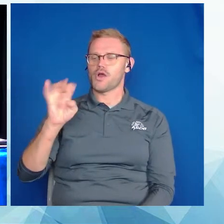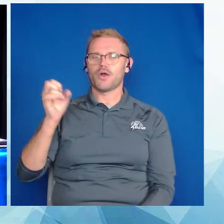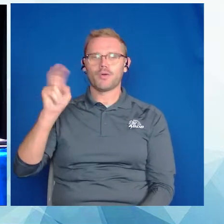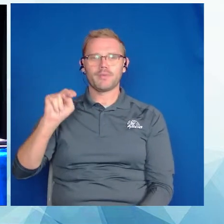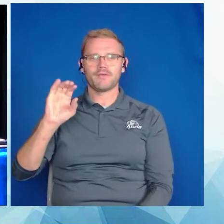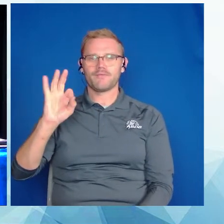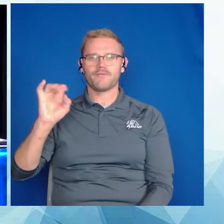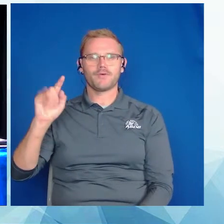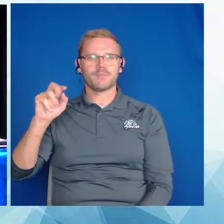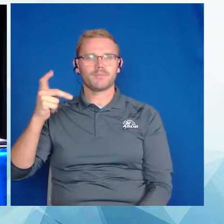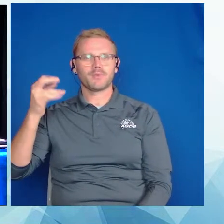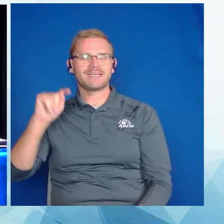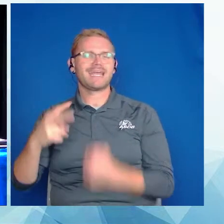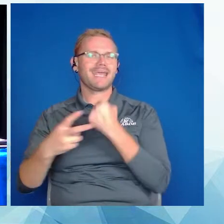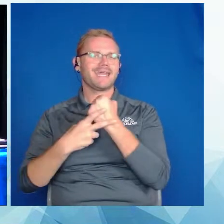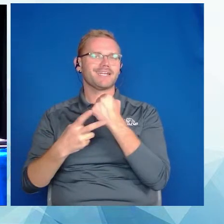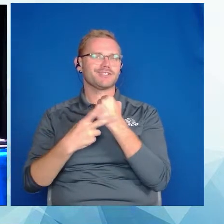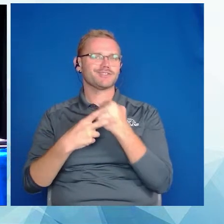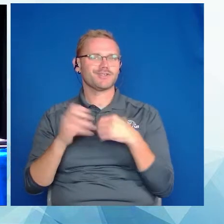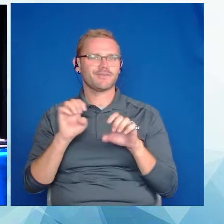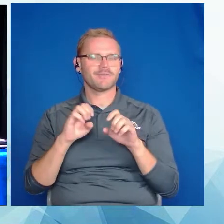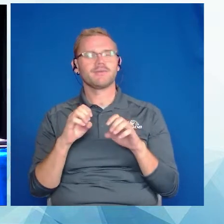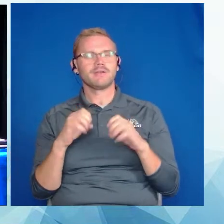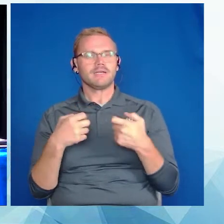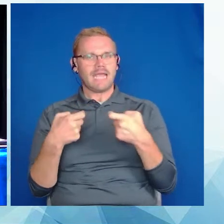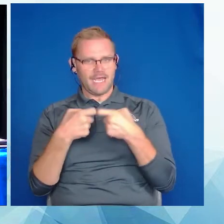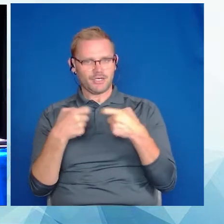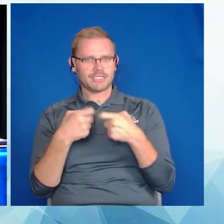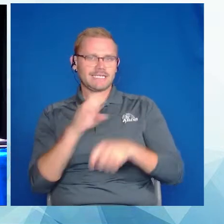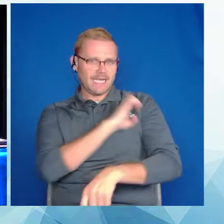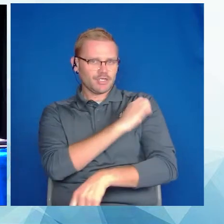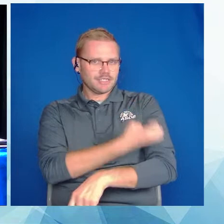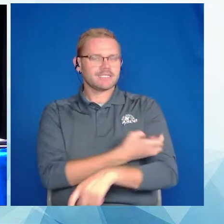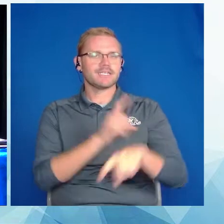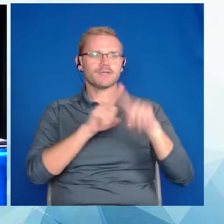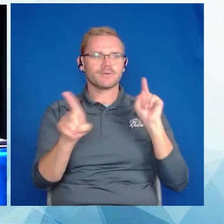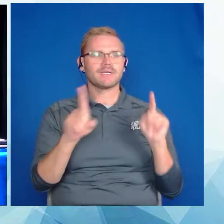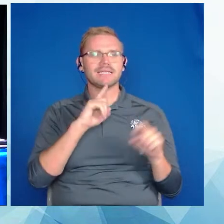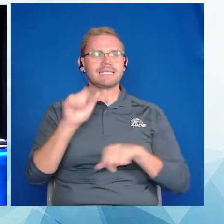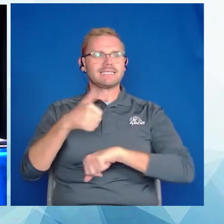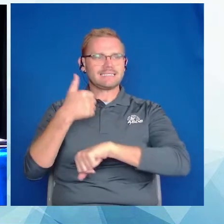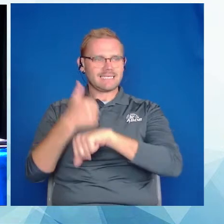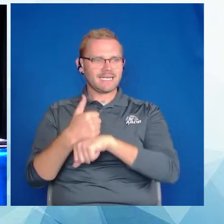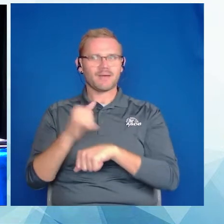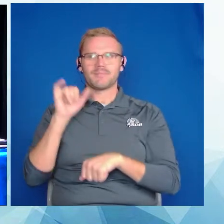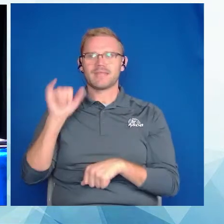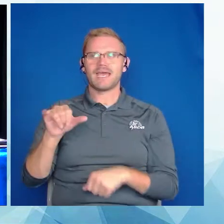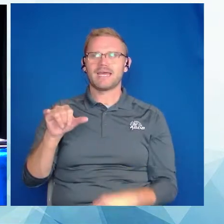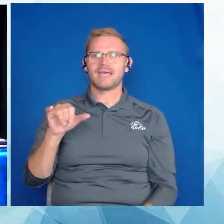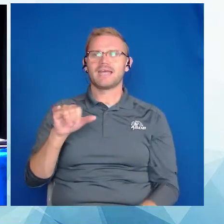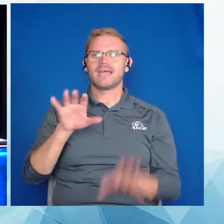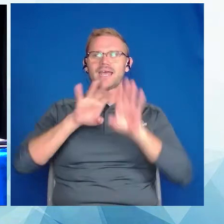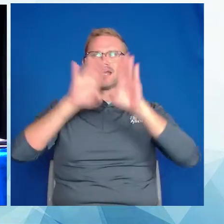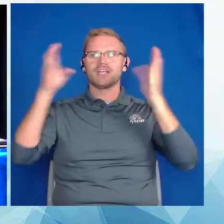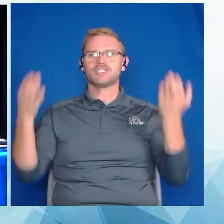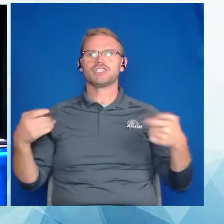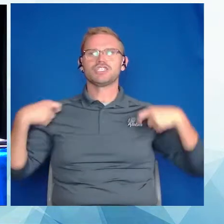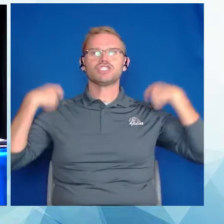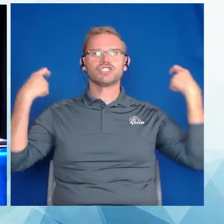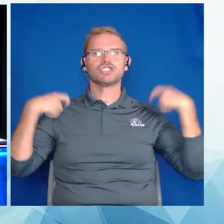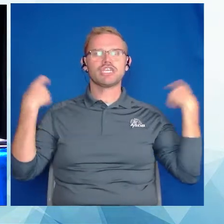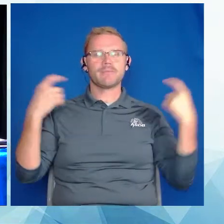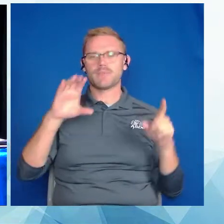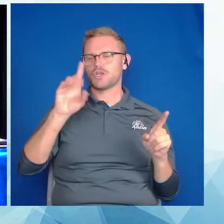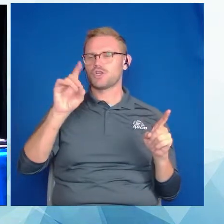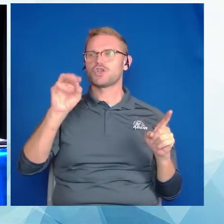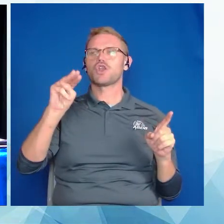conserve energy, as well as replacing the SPAC dome here on the Phoenix campus. For